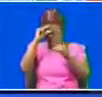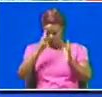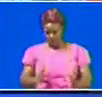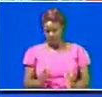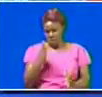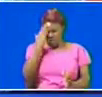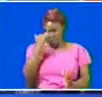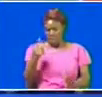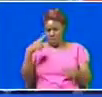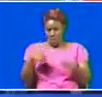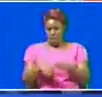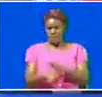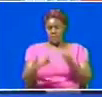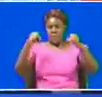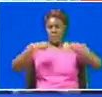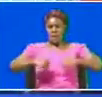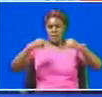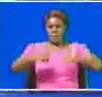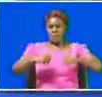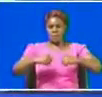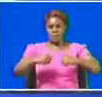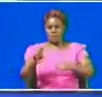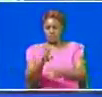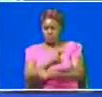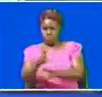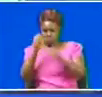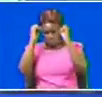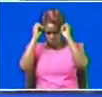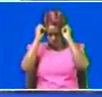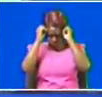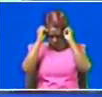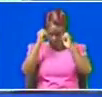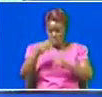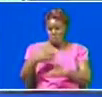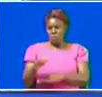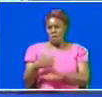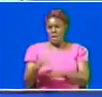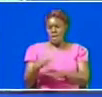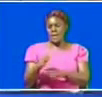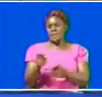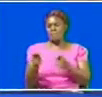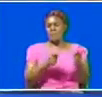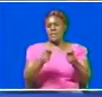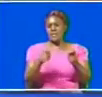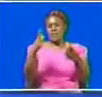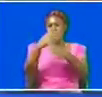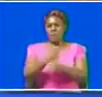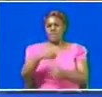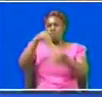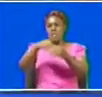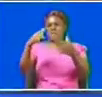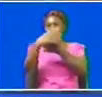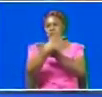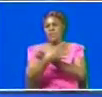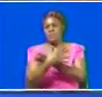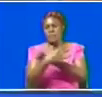reportedly entering into an agreement for a feasibility study on solid waste management with a company in Germany.